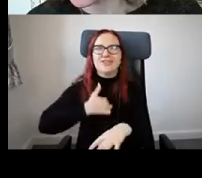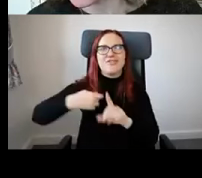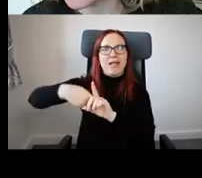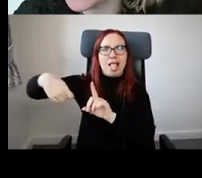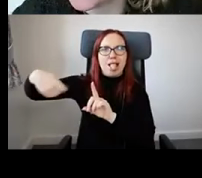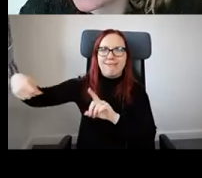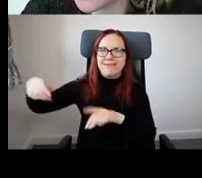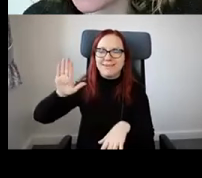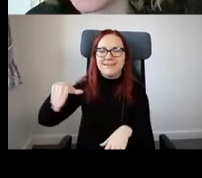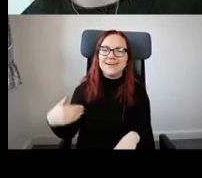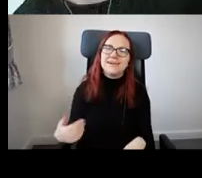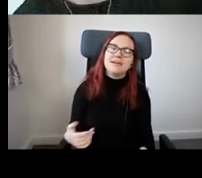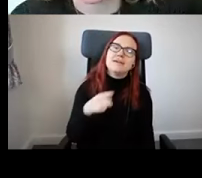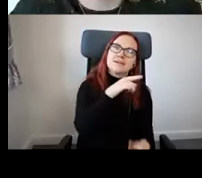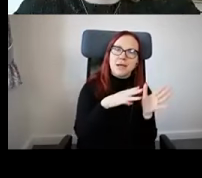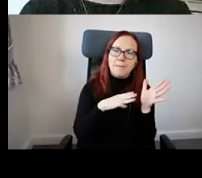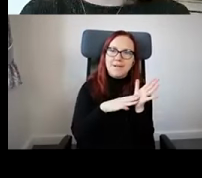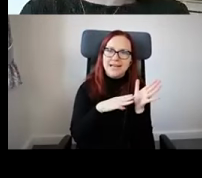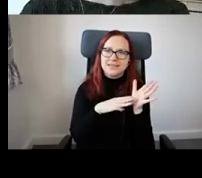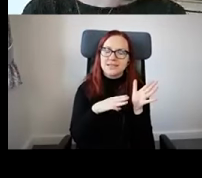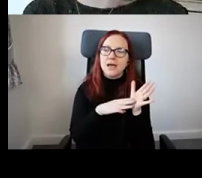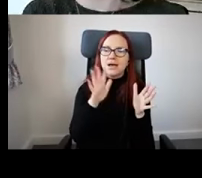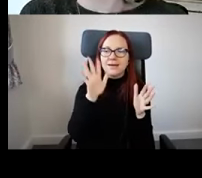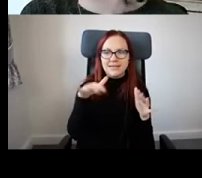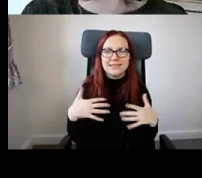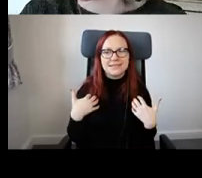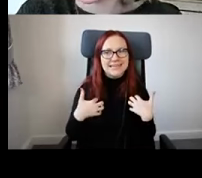think it's an interesting point.